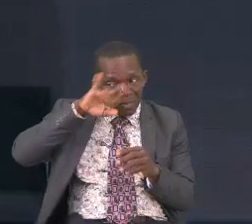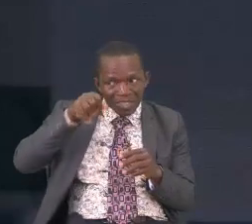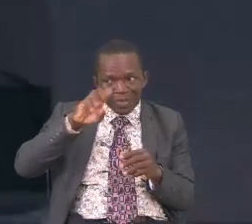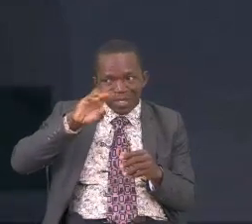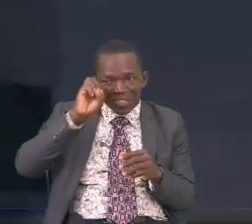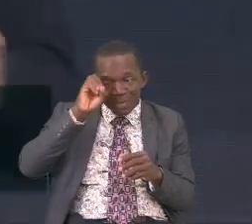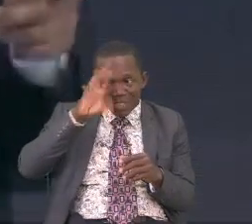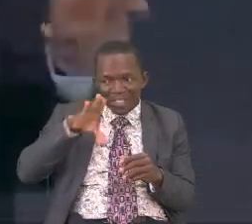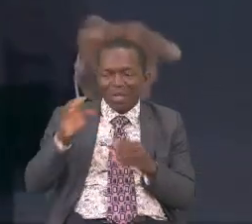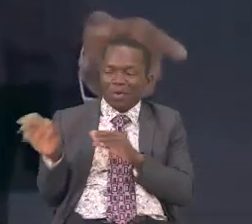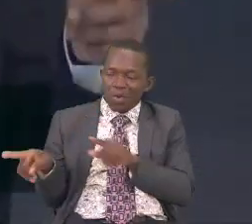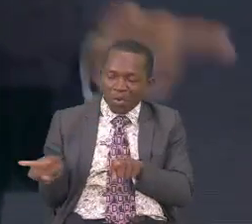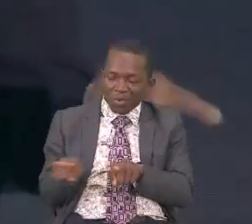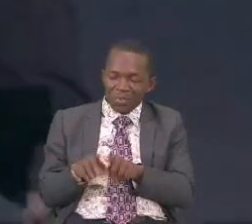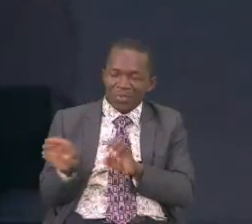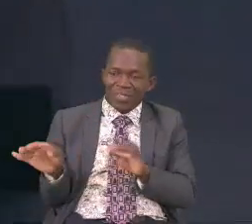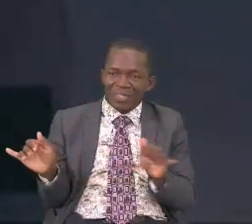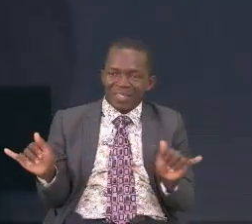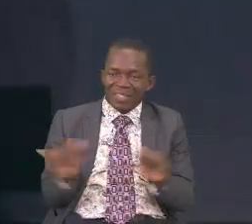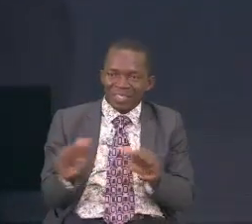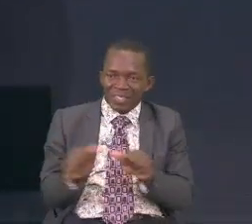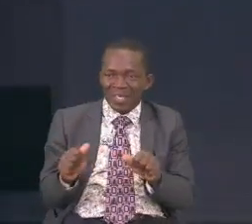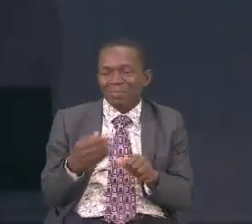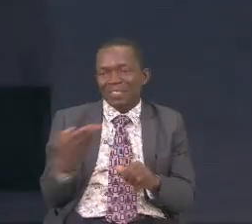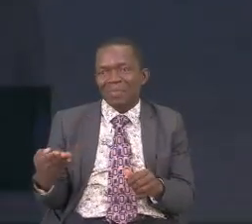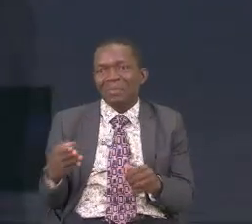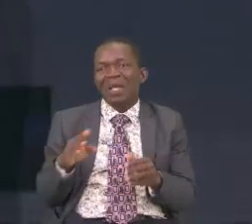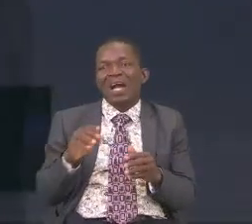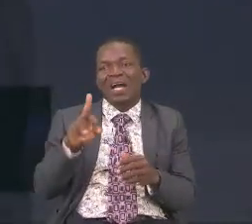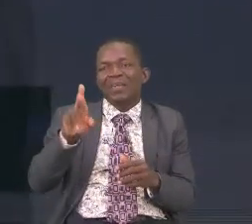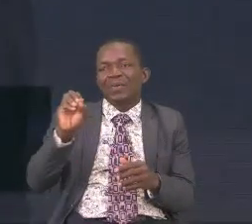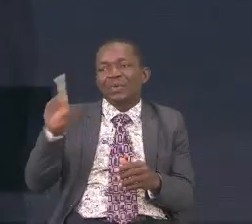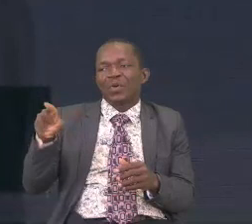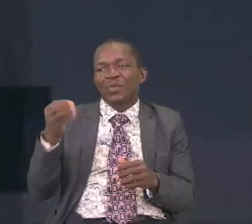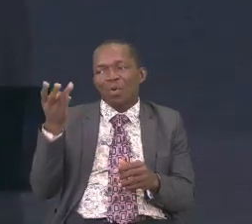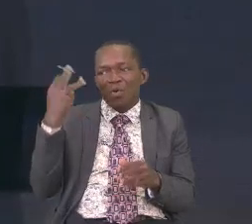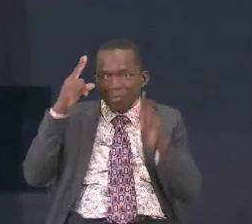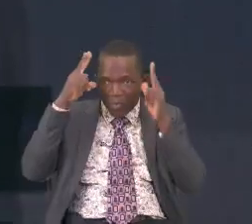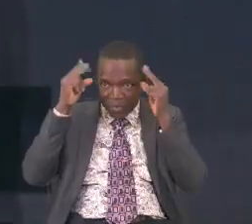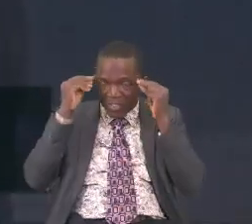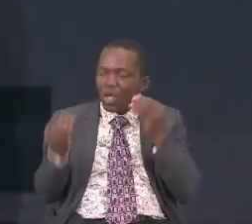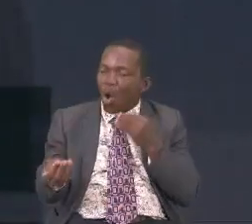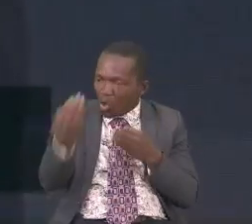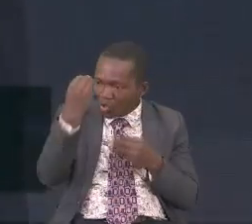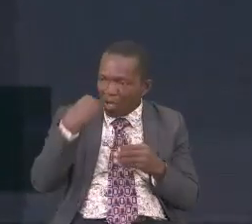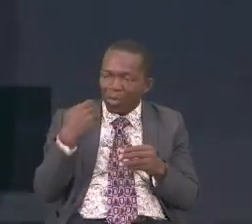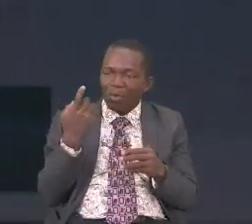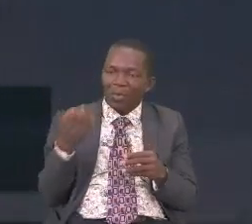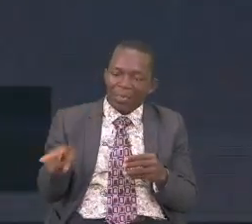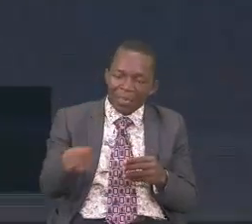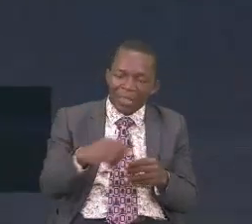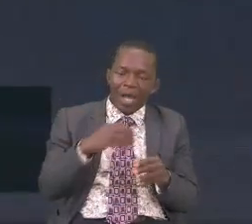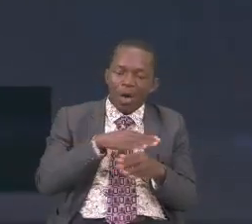and then the road of Moses swallowed up all their laws all their